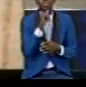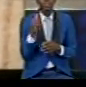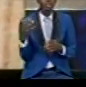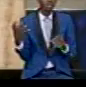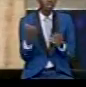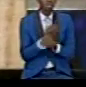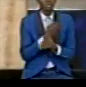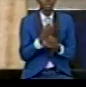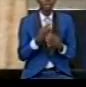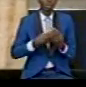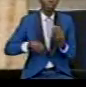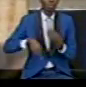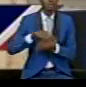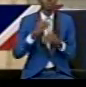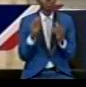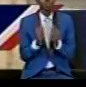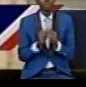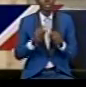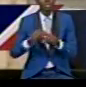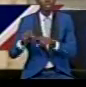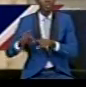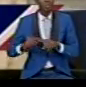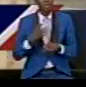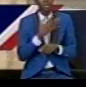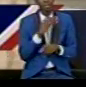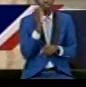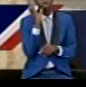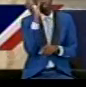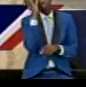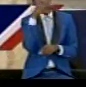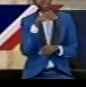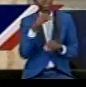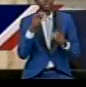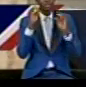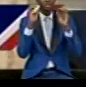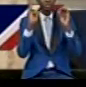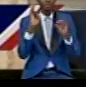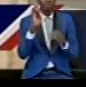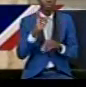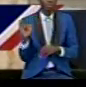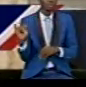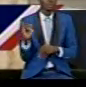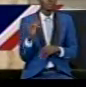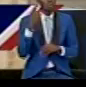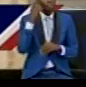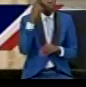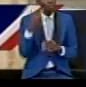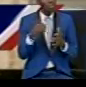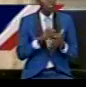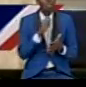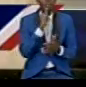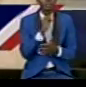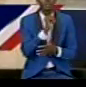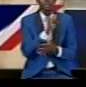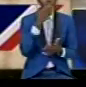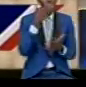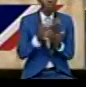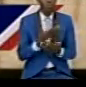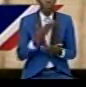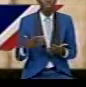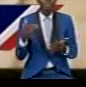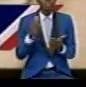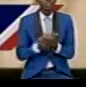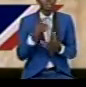be not carried about with diverse and strange doctrines, for it is a good